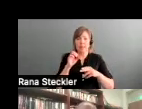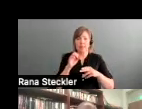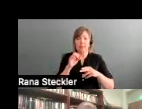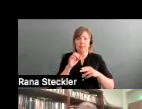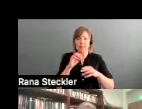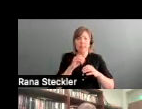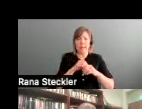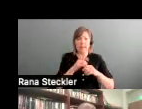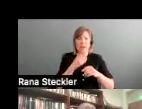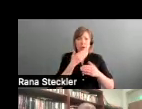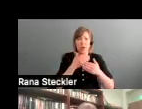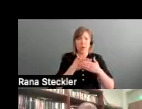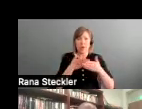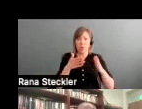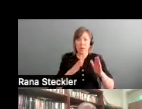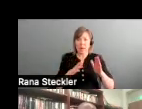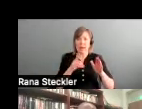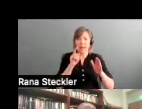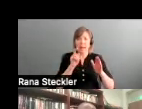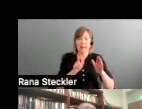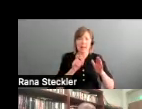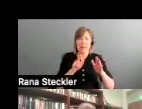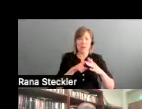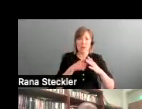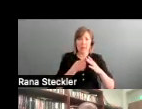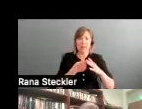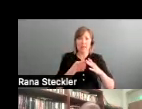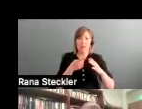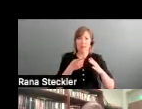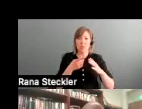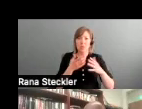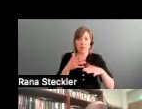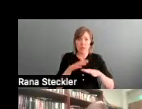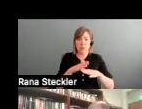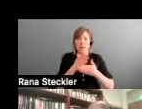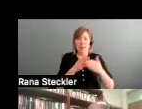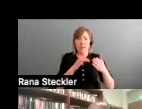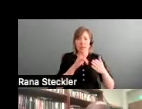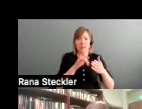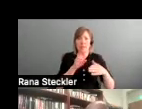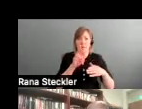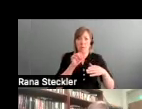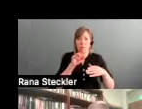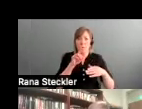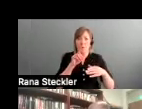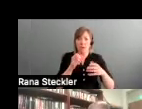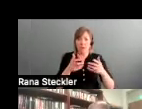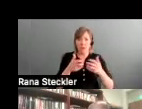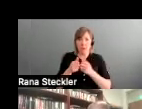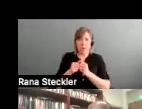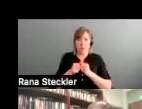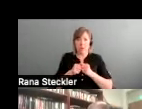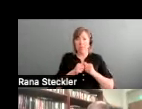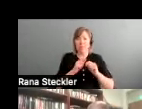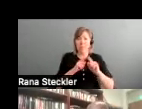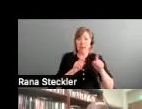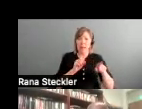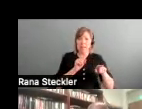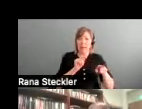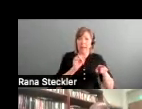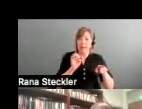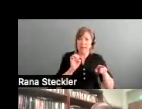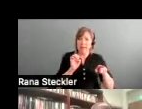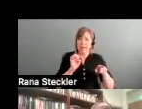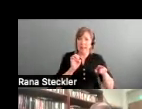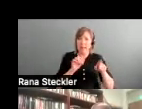effectively enough. And so they needed to begin to integrate some of these wards. But in the case of St. Elizabeth's,